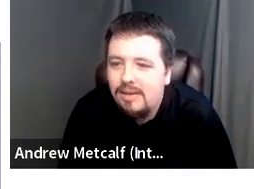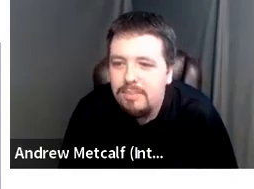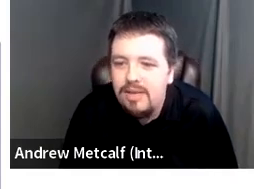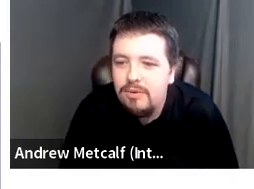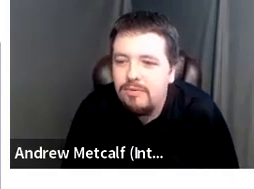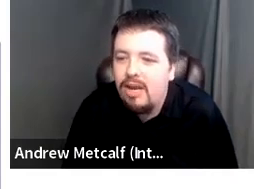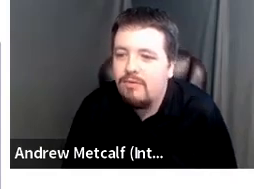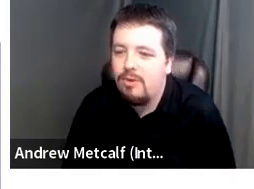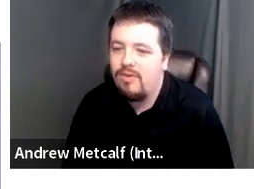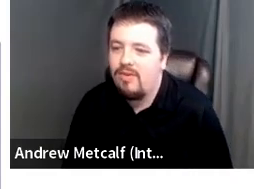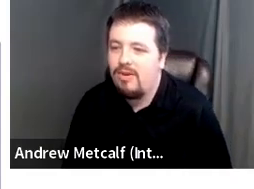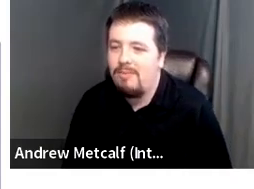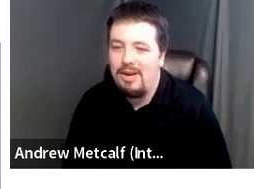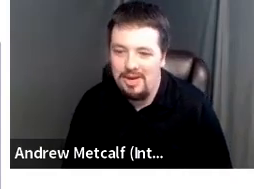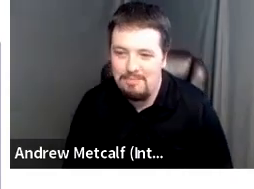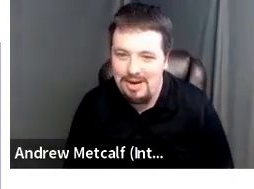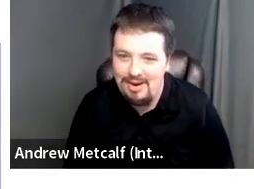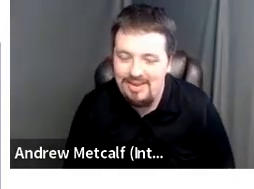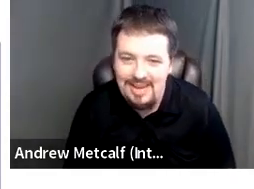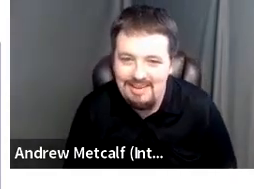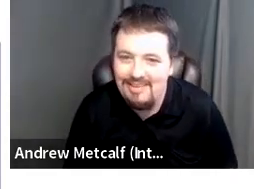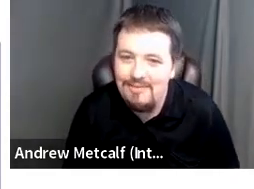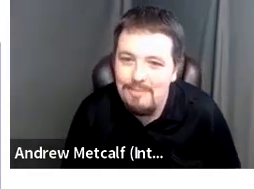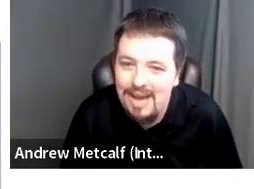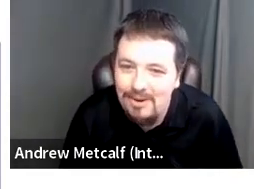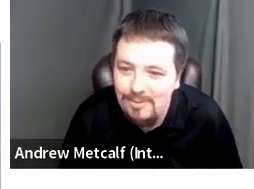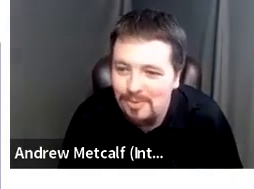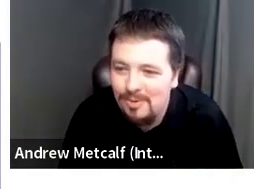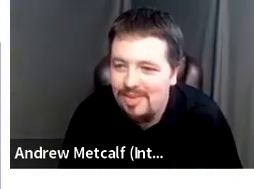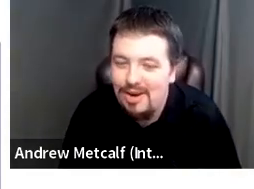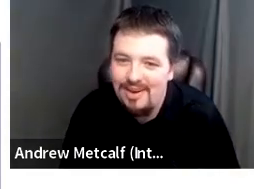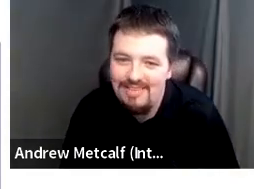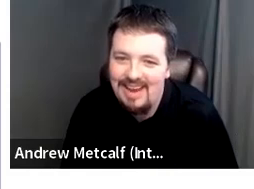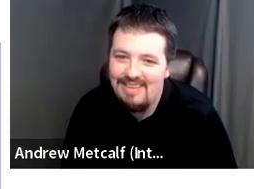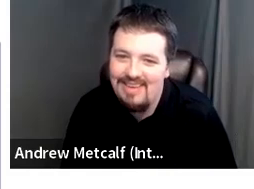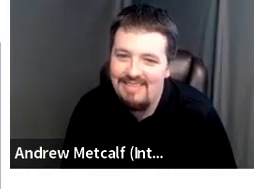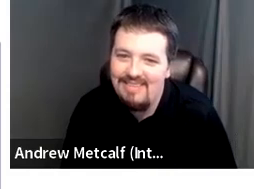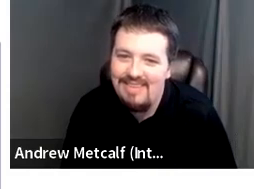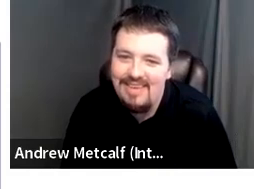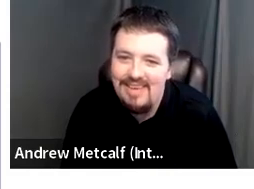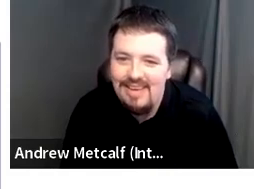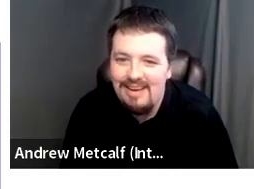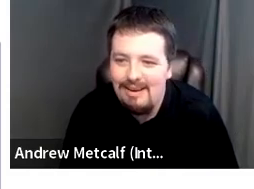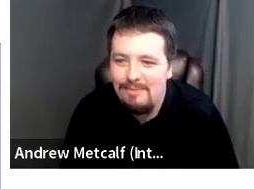Again, please refrain from using the term hearing impaired. Doesn't even matter what their hearing status is.